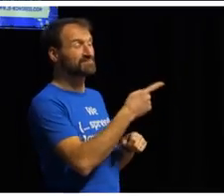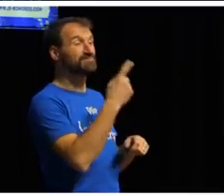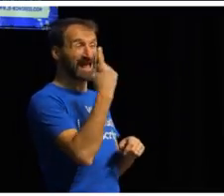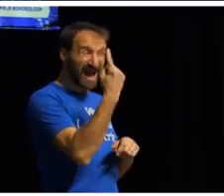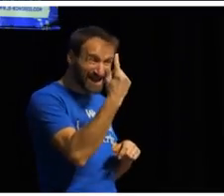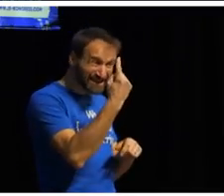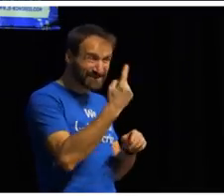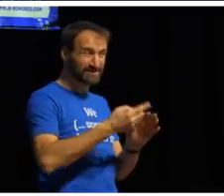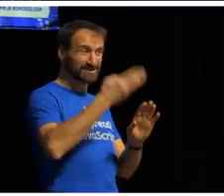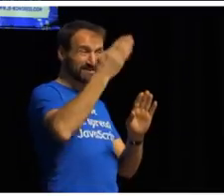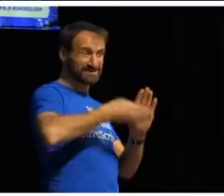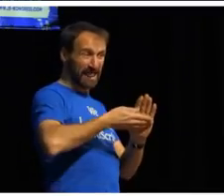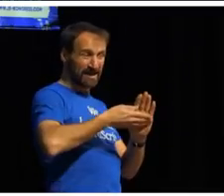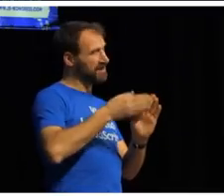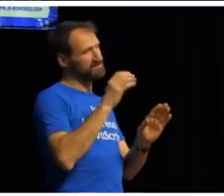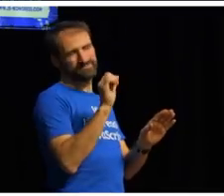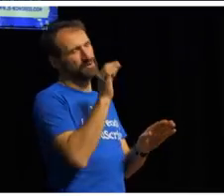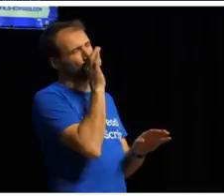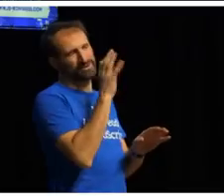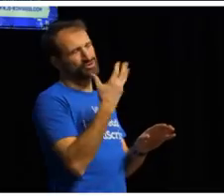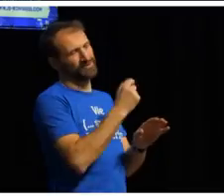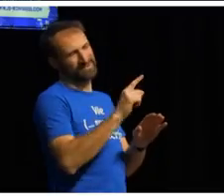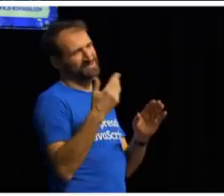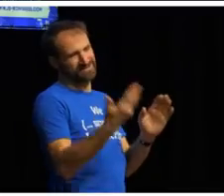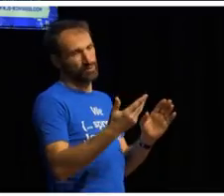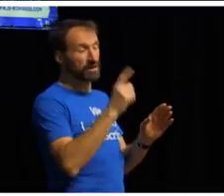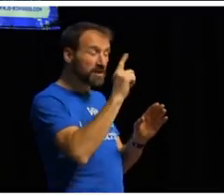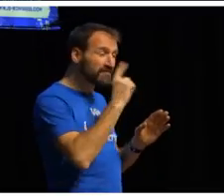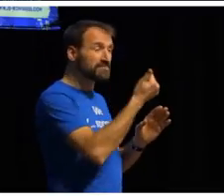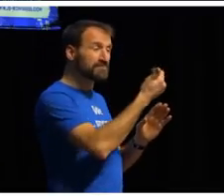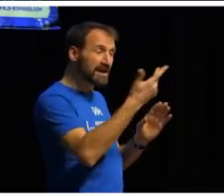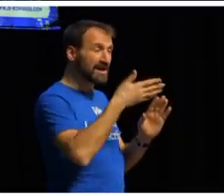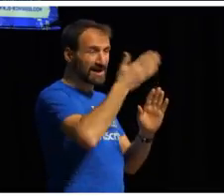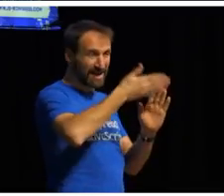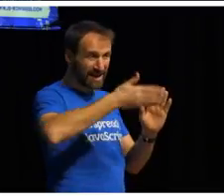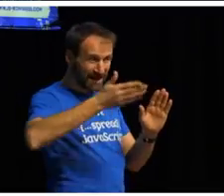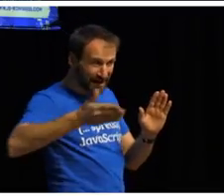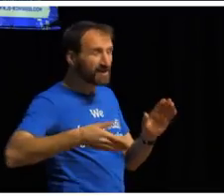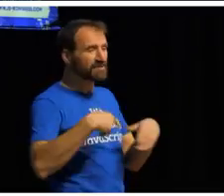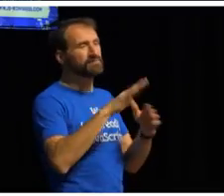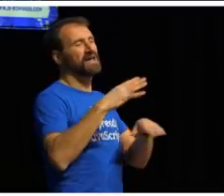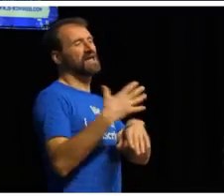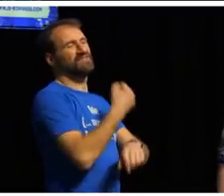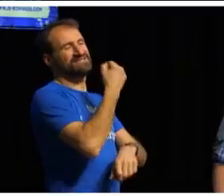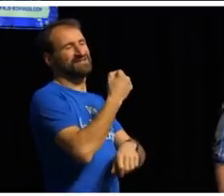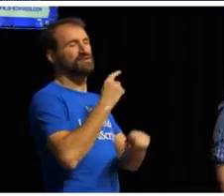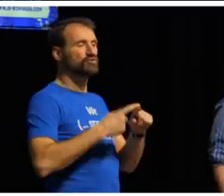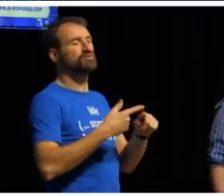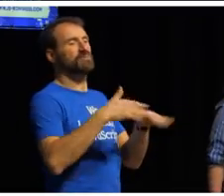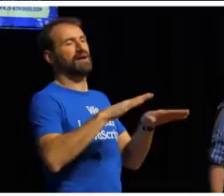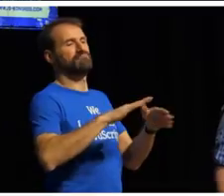But typically, you don't do that. You split it up into many layers to make stuff more efficient and actually practical, feasible.